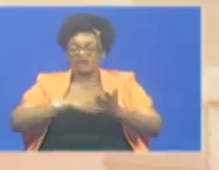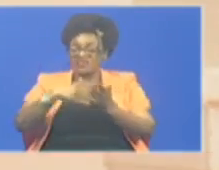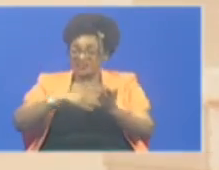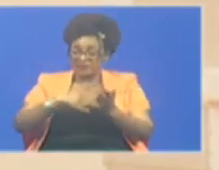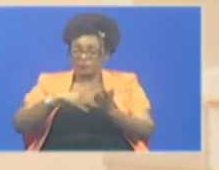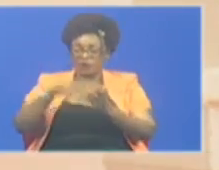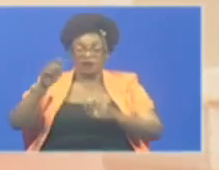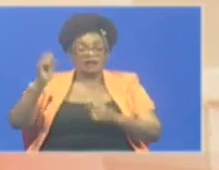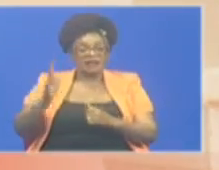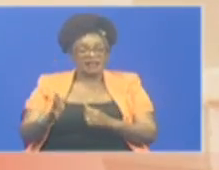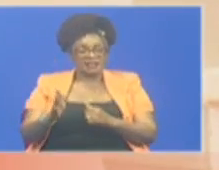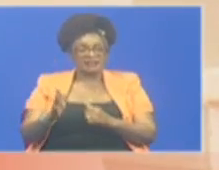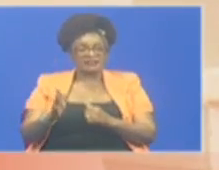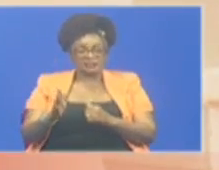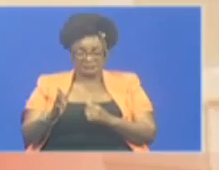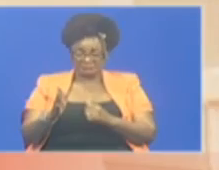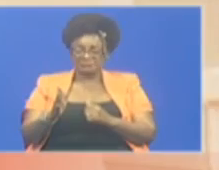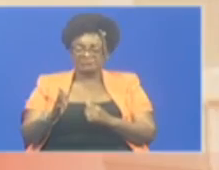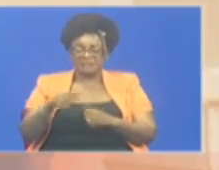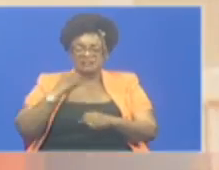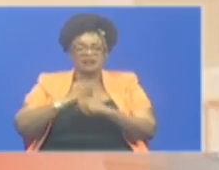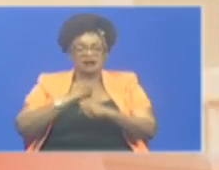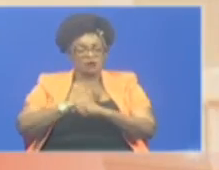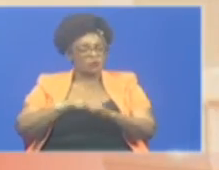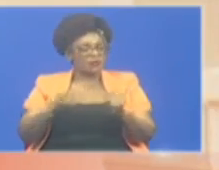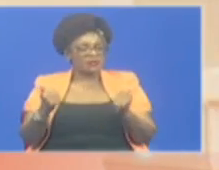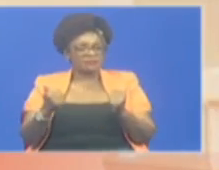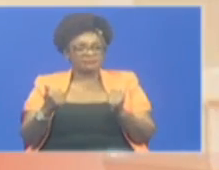Kenyans is delivered seamlessly.